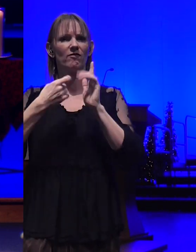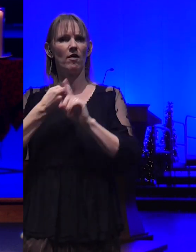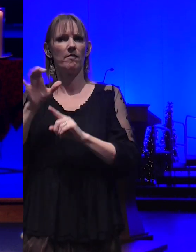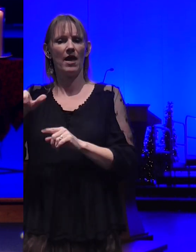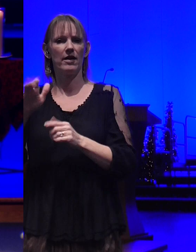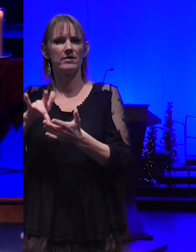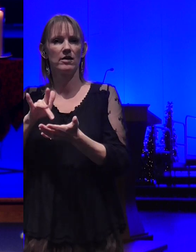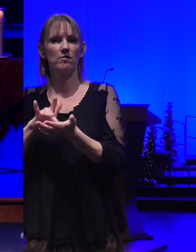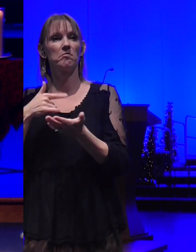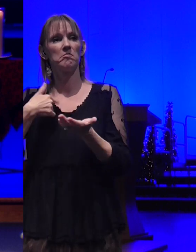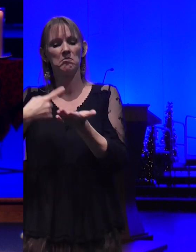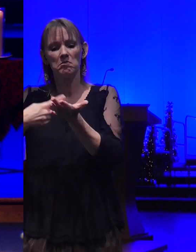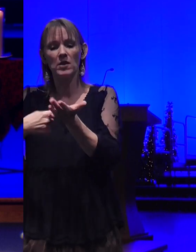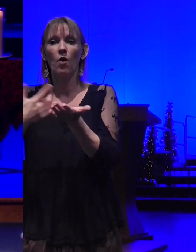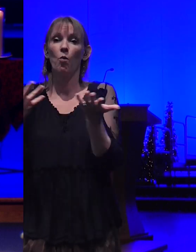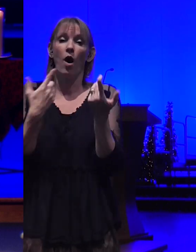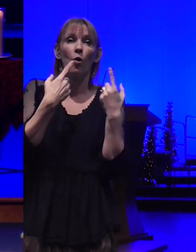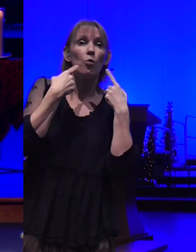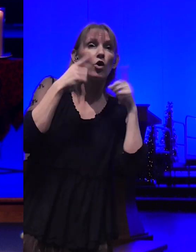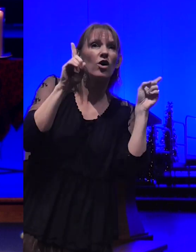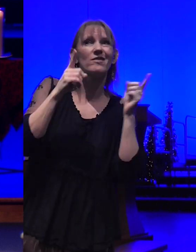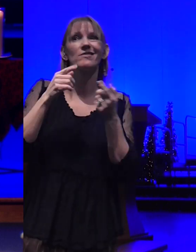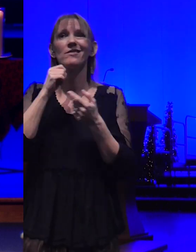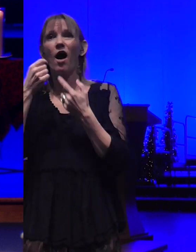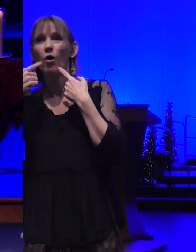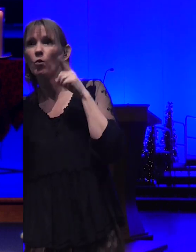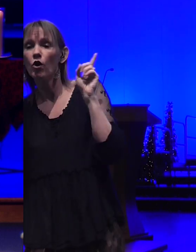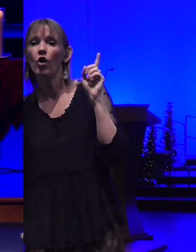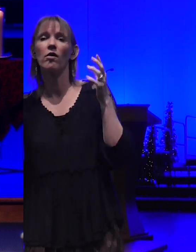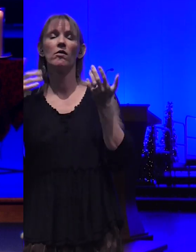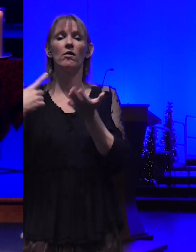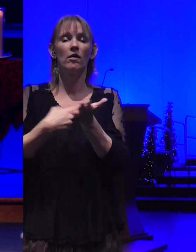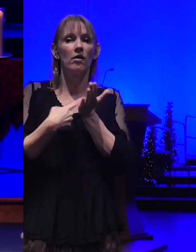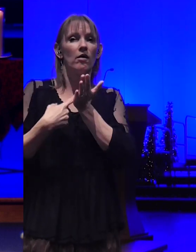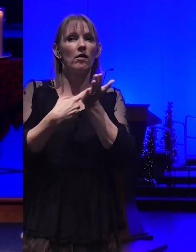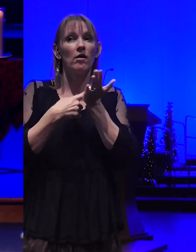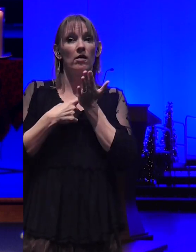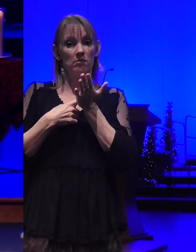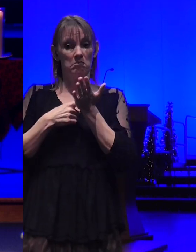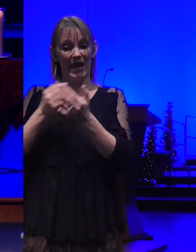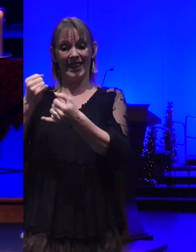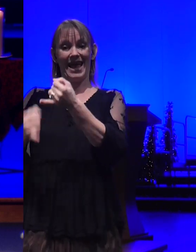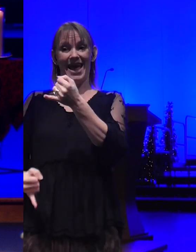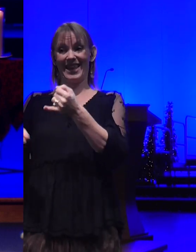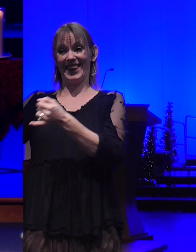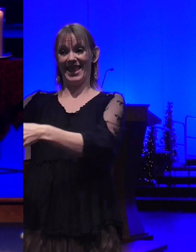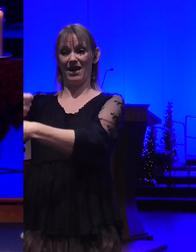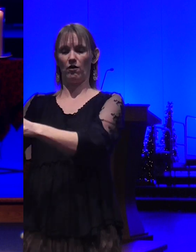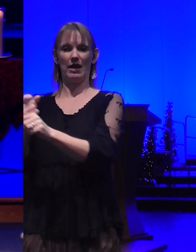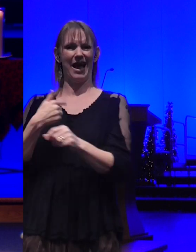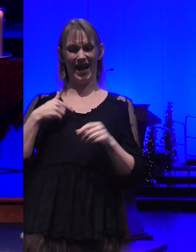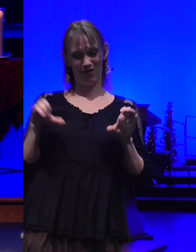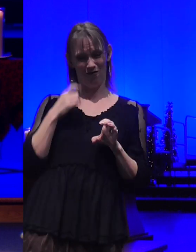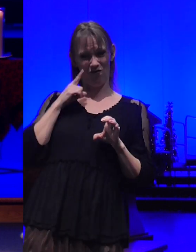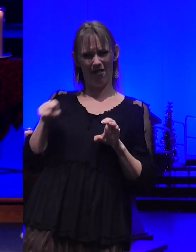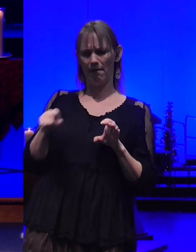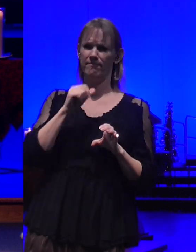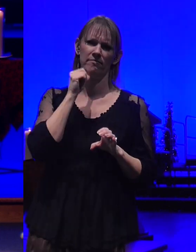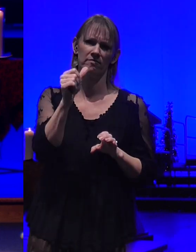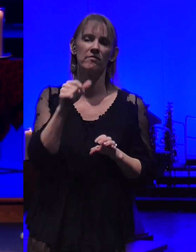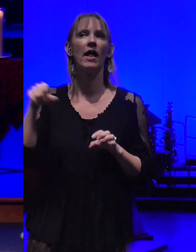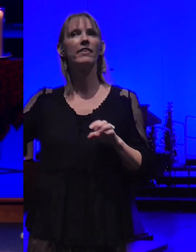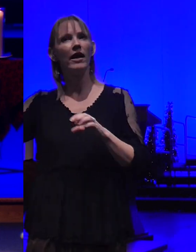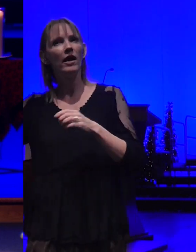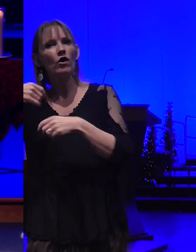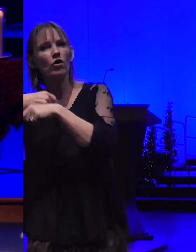what I know works and what maybe they want to consider that doesn't work. And ultimately they create, and I just don't do it all for them, but they